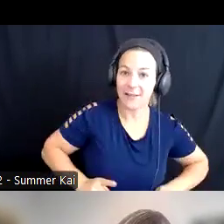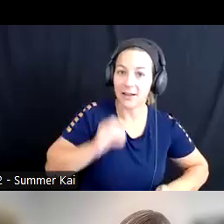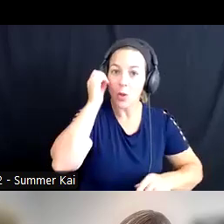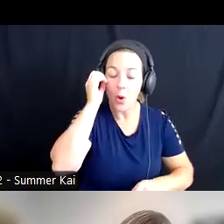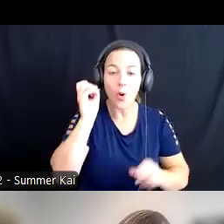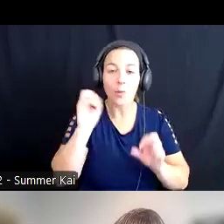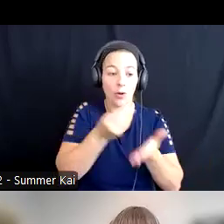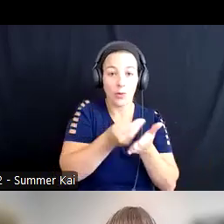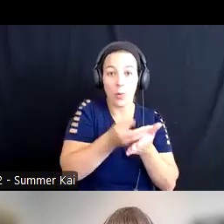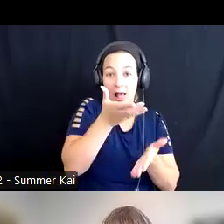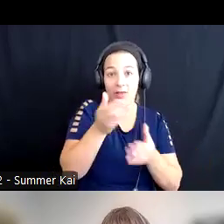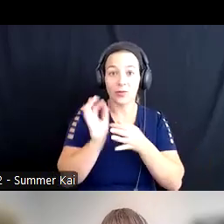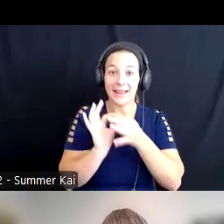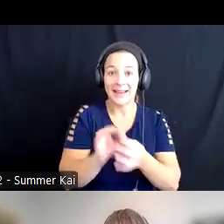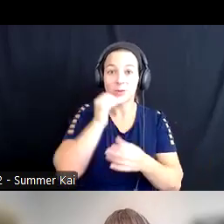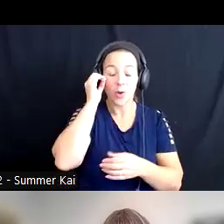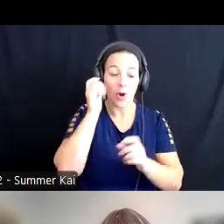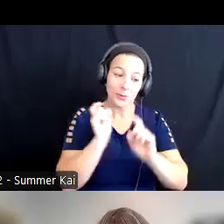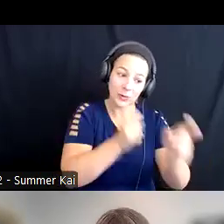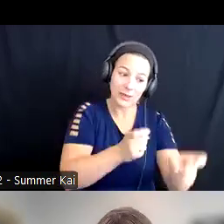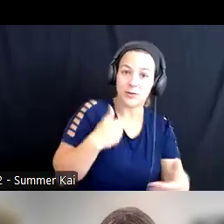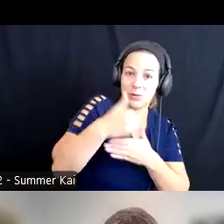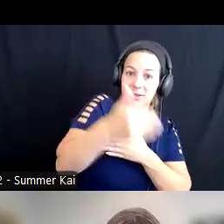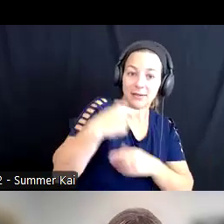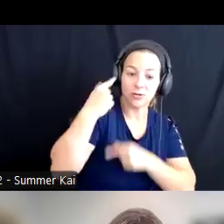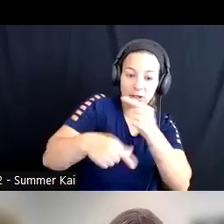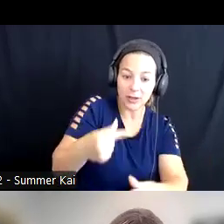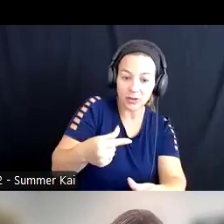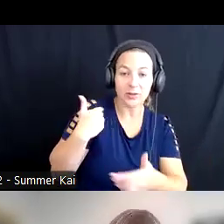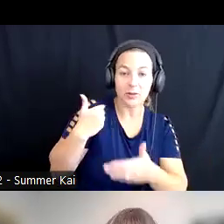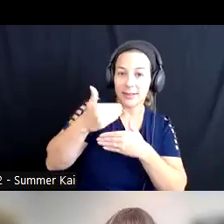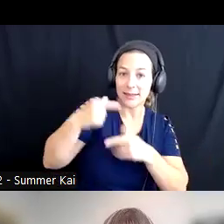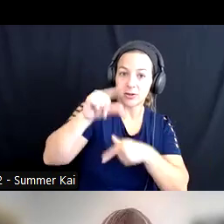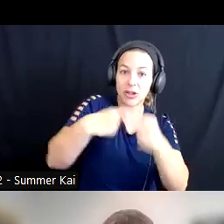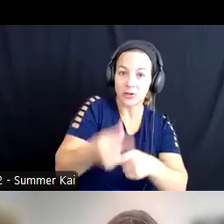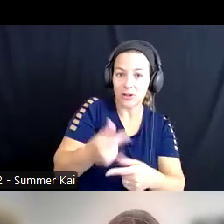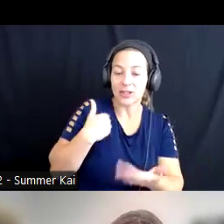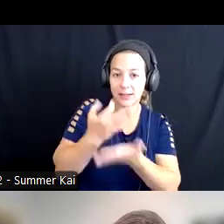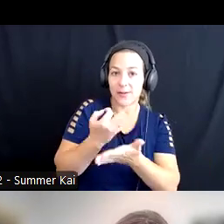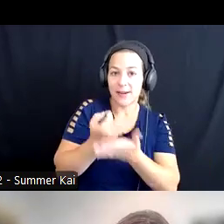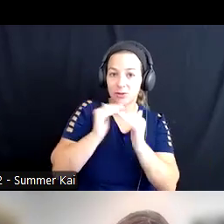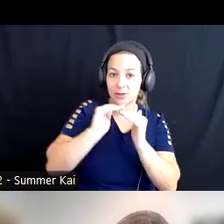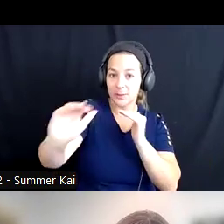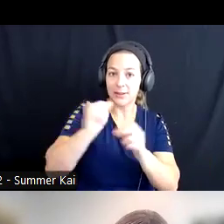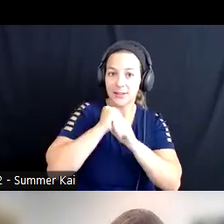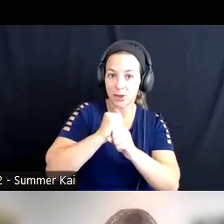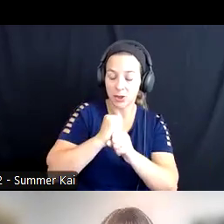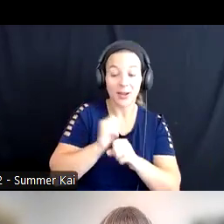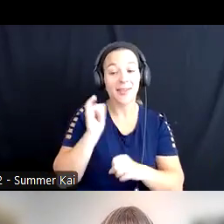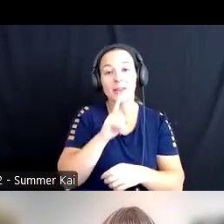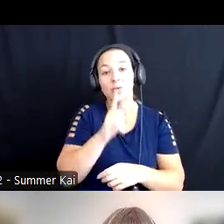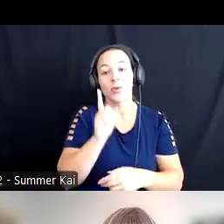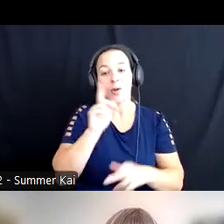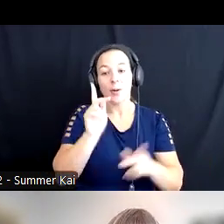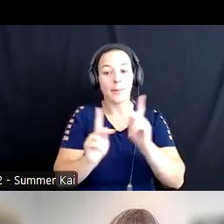younger generations so that those younger generations are financially secure. This can be particularly true for people who did